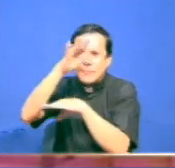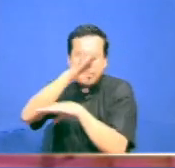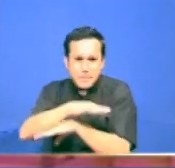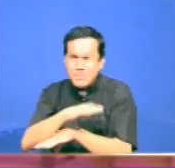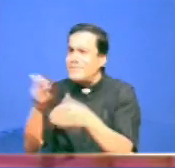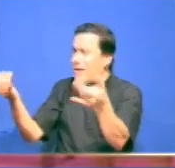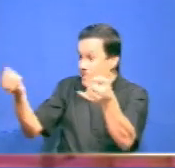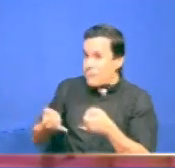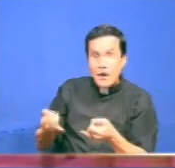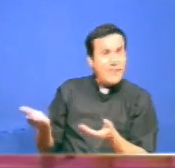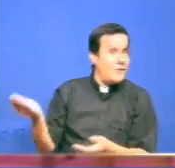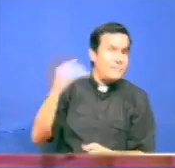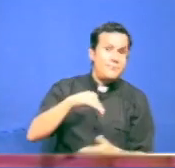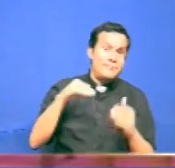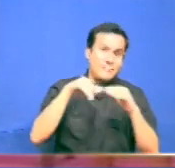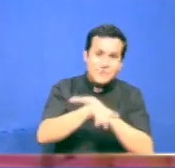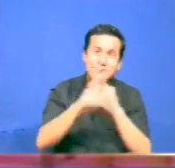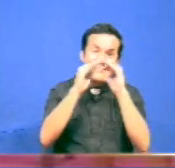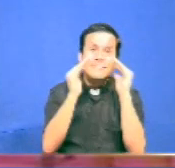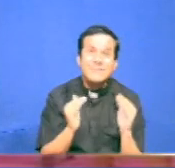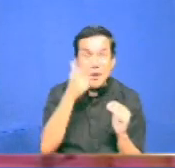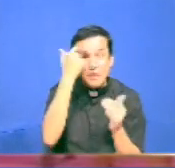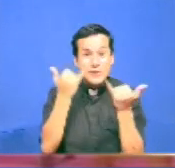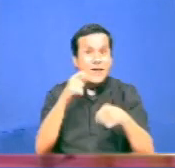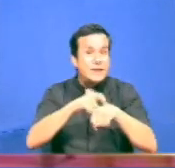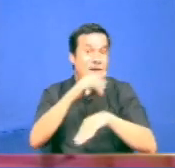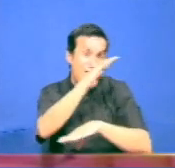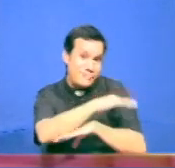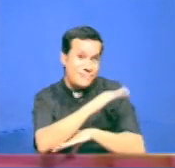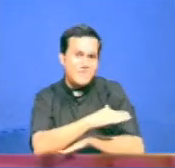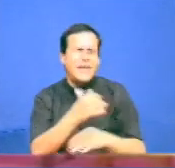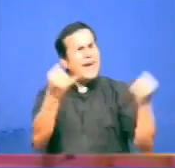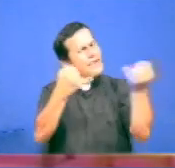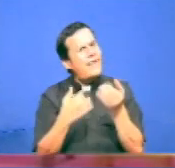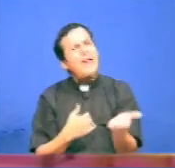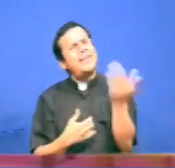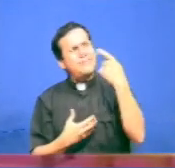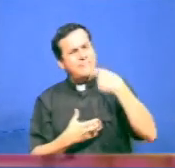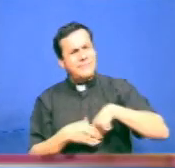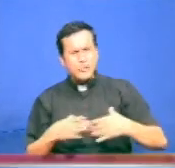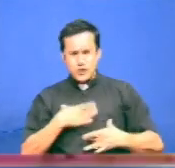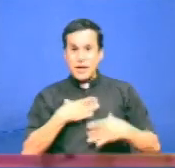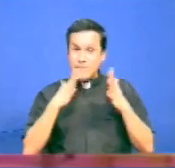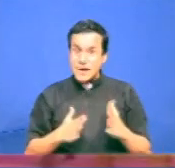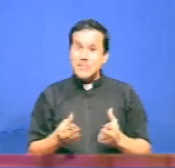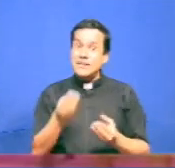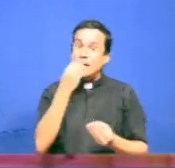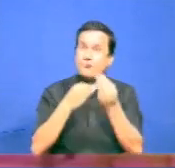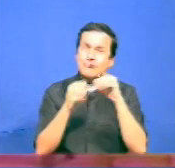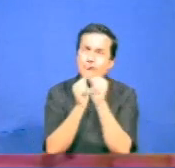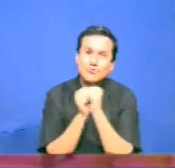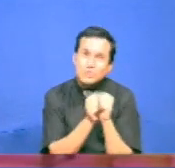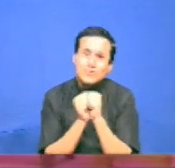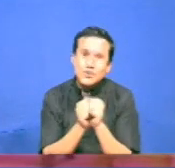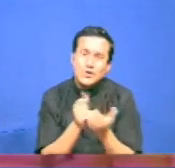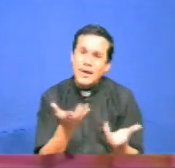them. Ni usiku, imekuwa jioni. Invite them in. Invite them to have a meal. Invite them to have